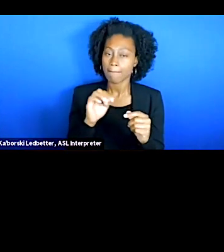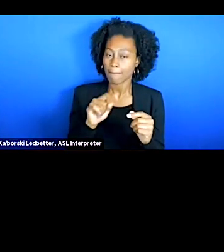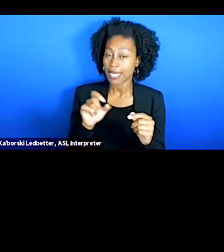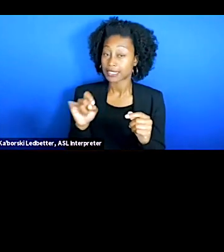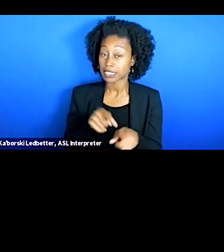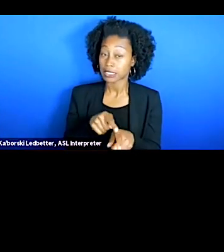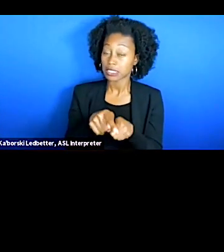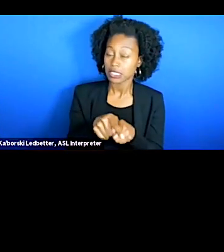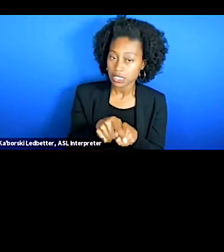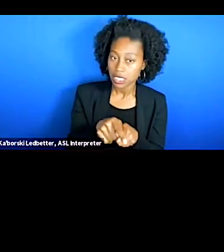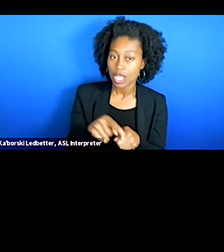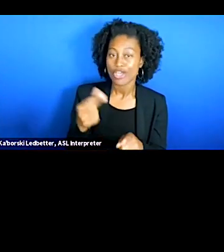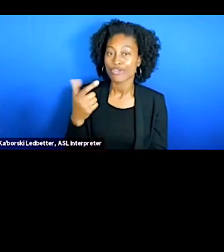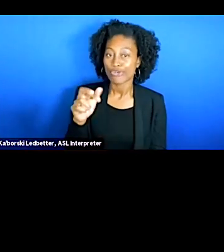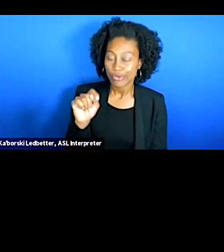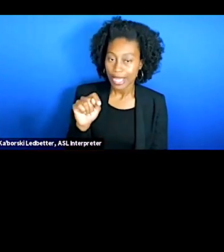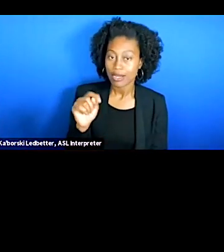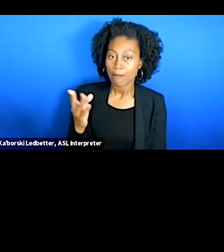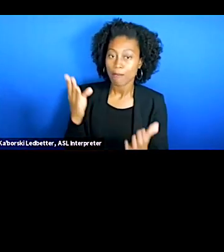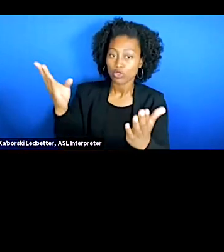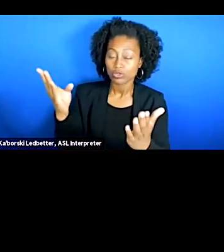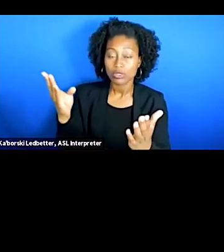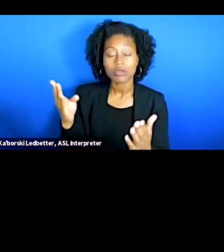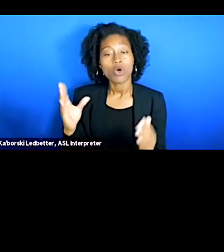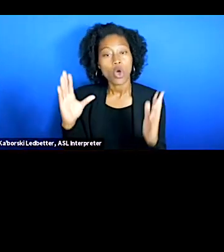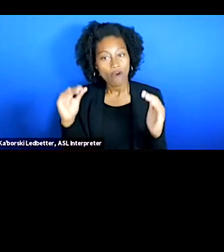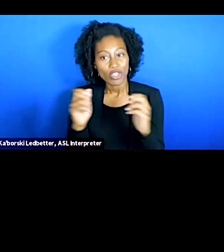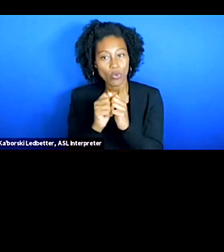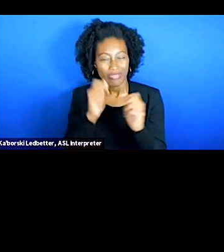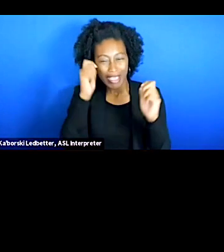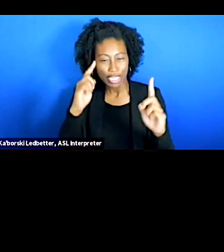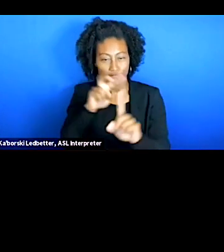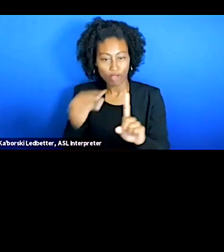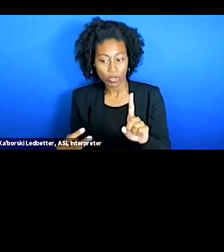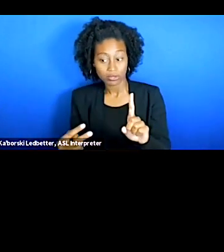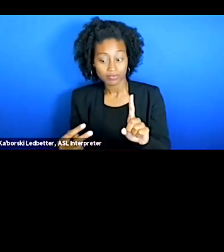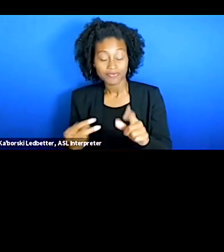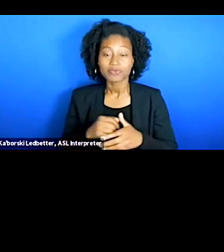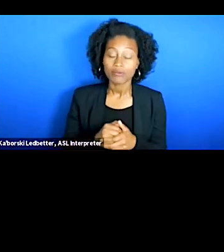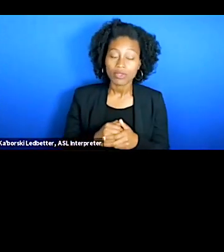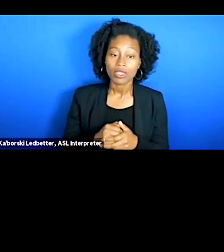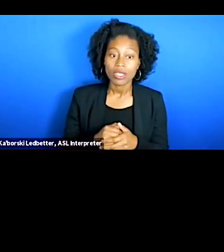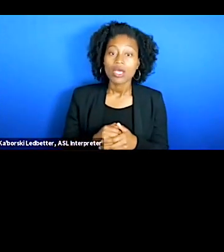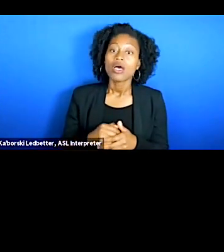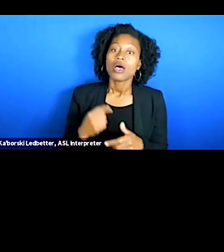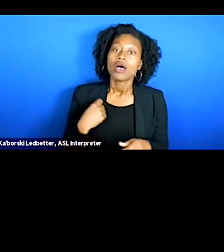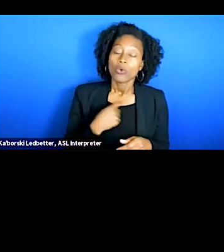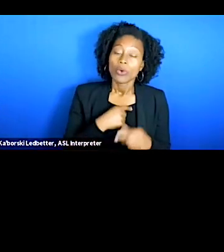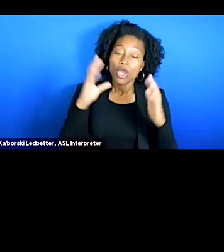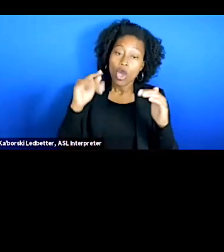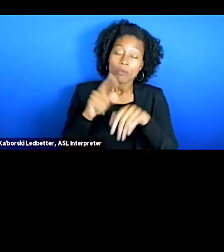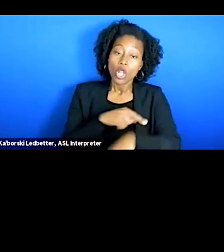educational, equity, and inclusion focus. We believe that long-term outcomes will include an improved understanding of what